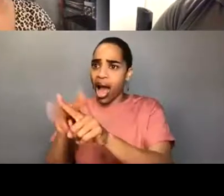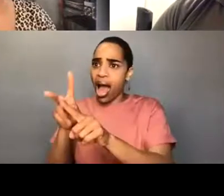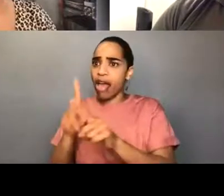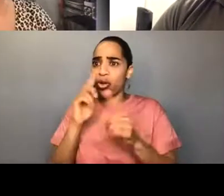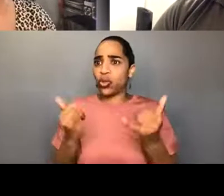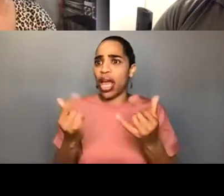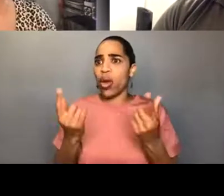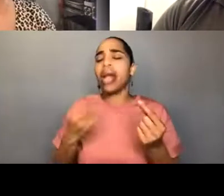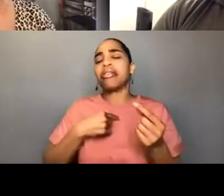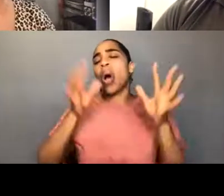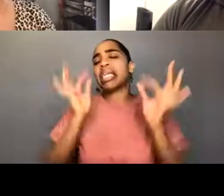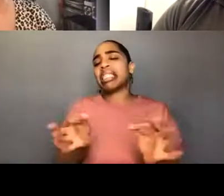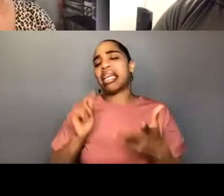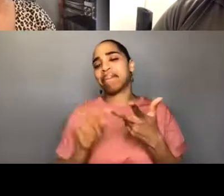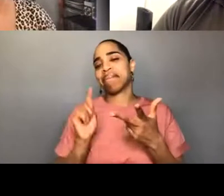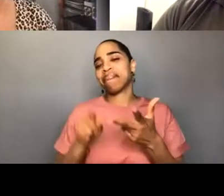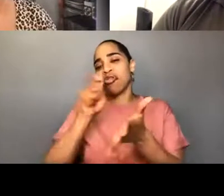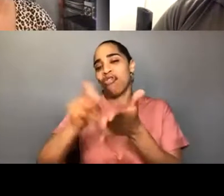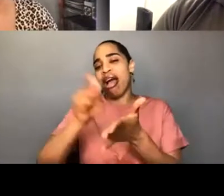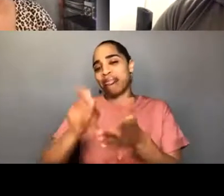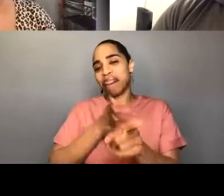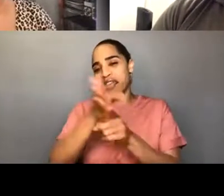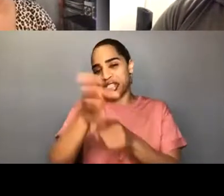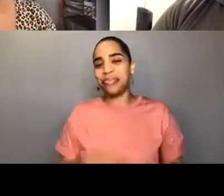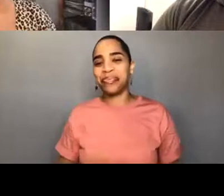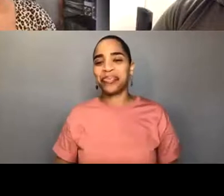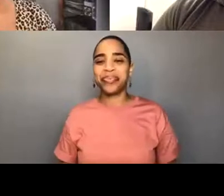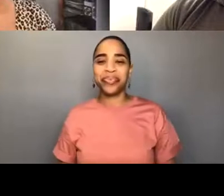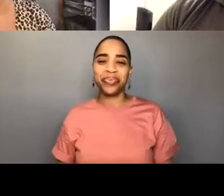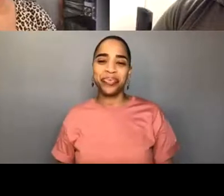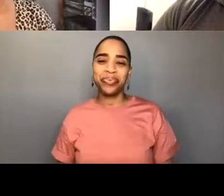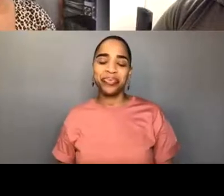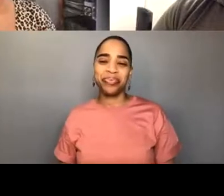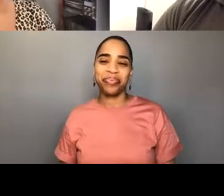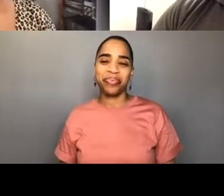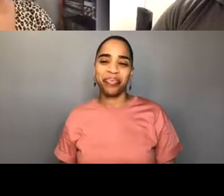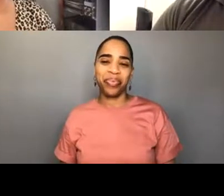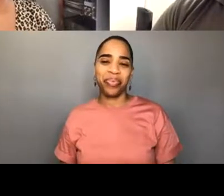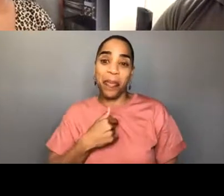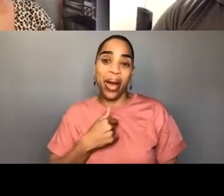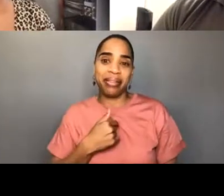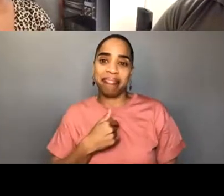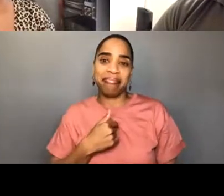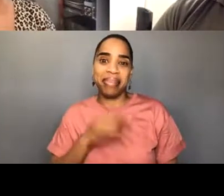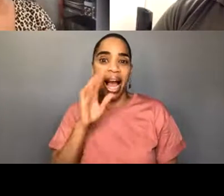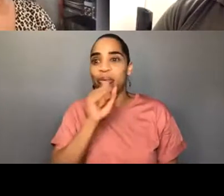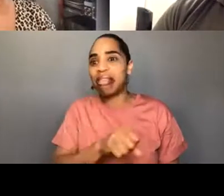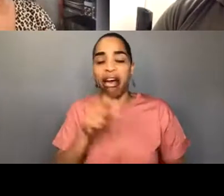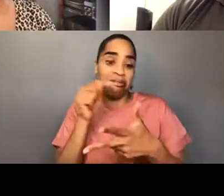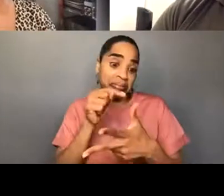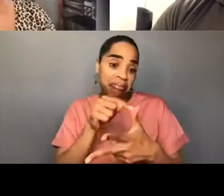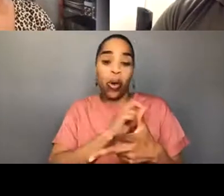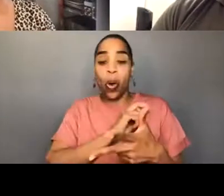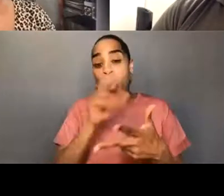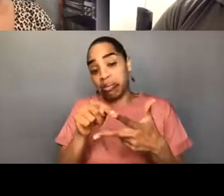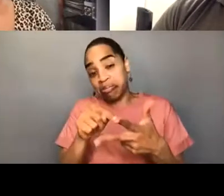I ultimately decided to pick journalism. But any point, even now, I would love to have been a civil rights attorney, and I would love to have